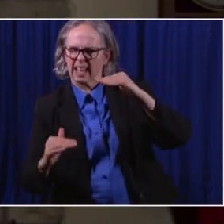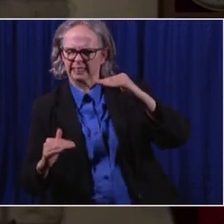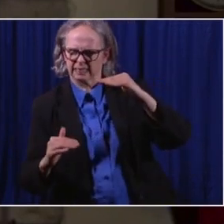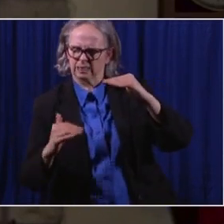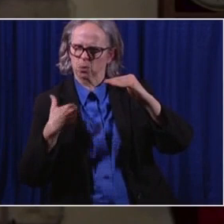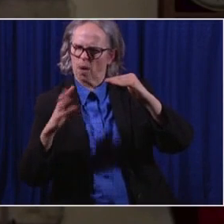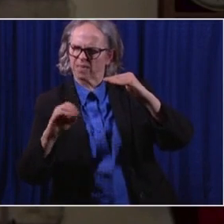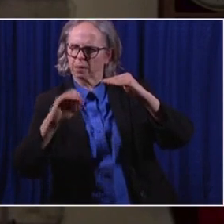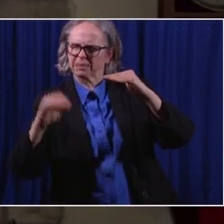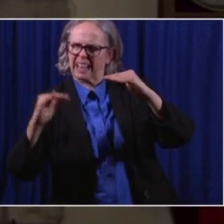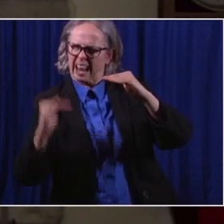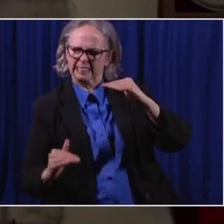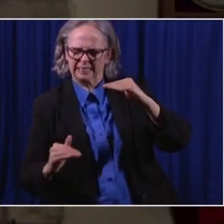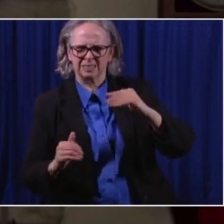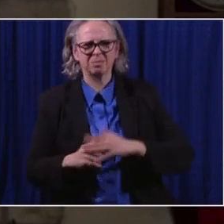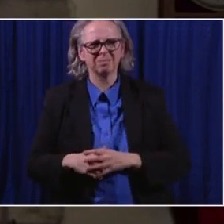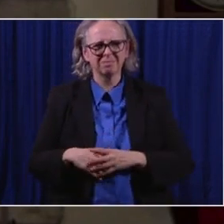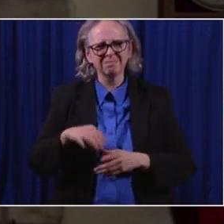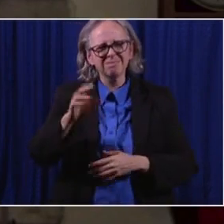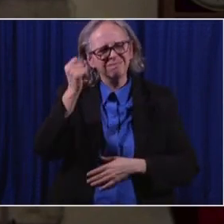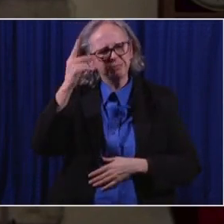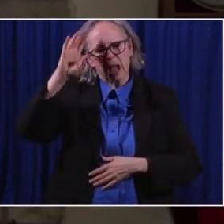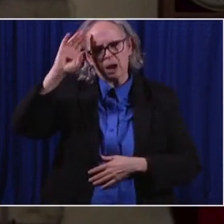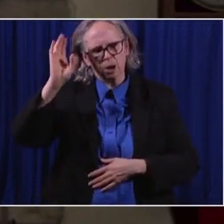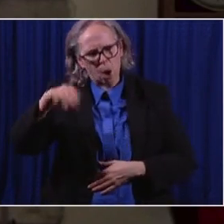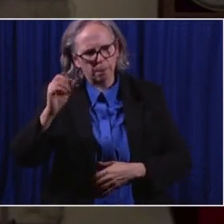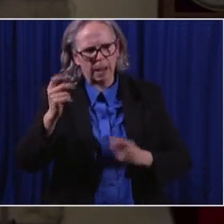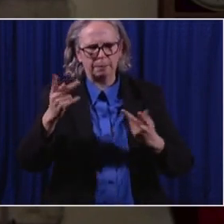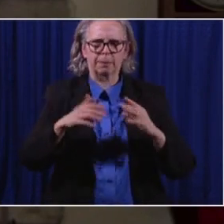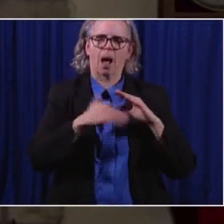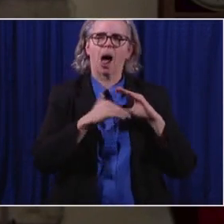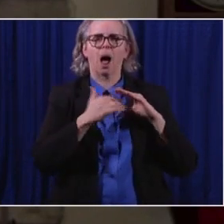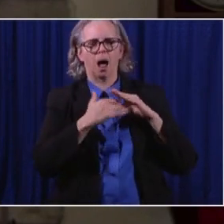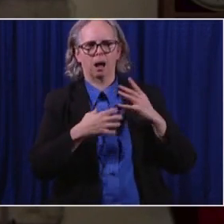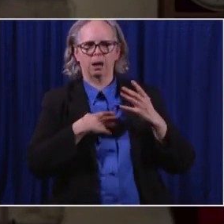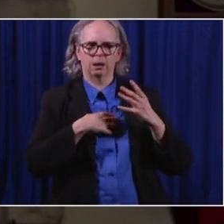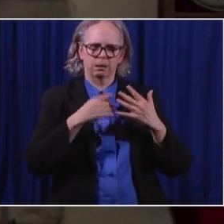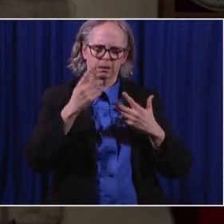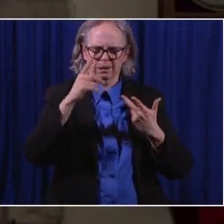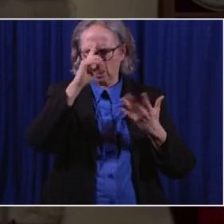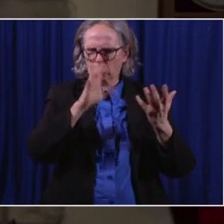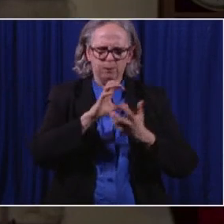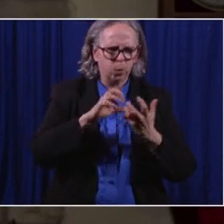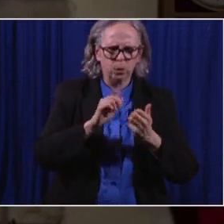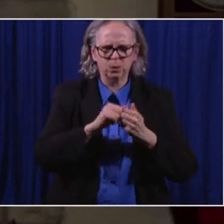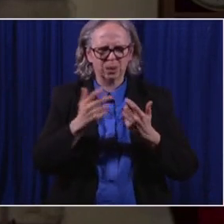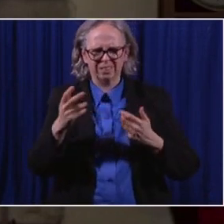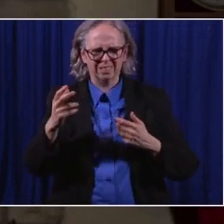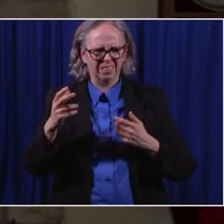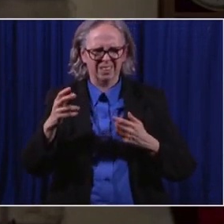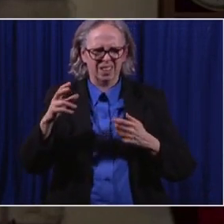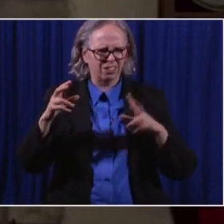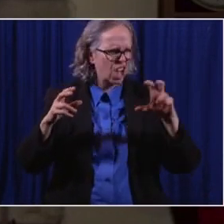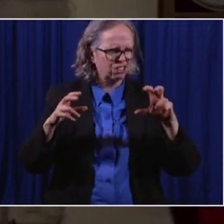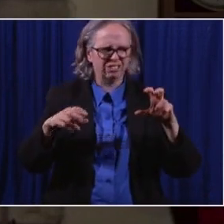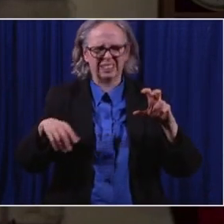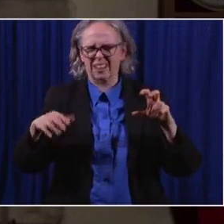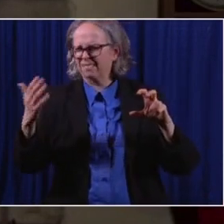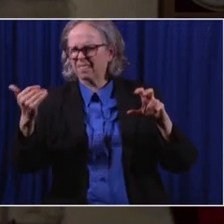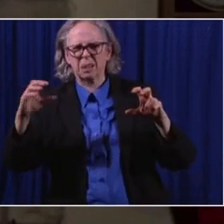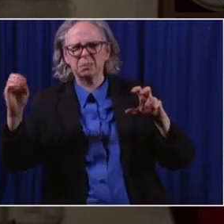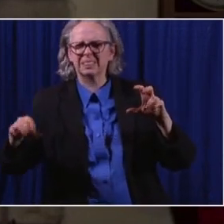I can tell by my emails, there's been a lot of people, a lot of confusion about that. And there's been people saying, you kept me from going to